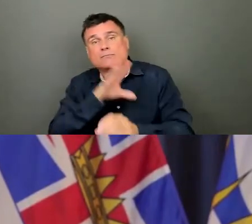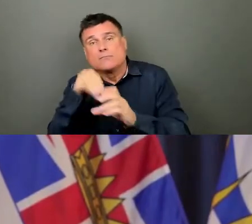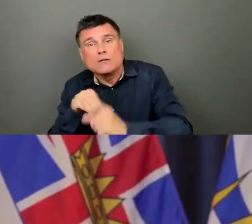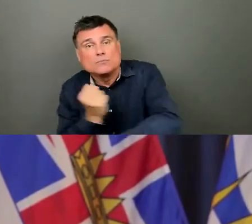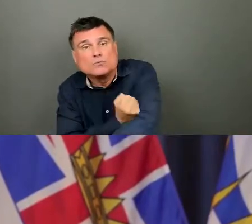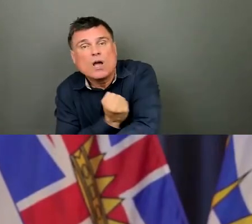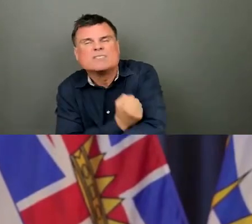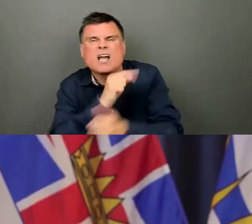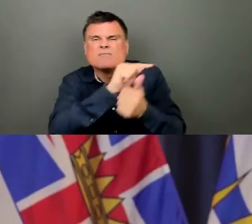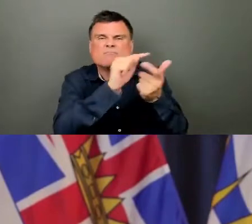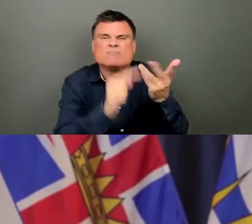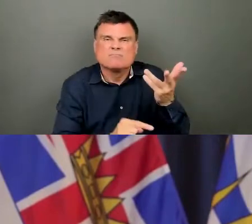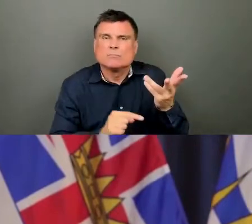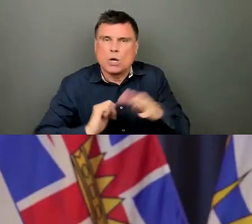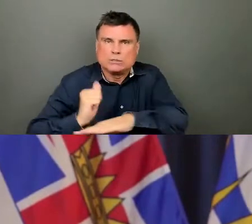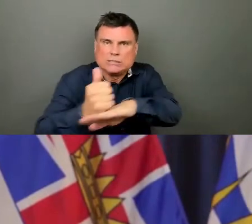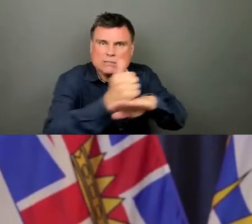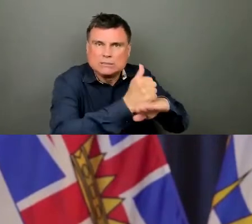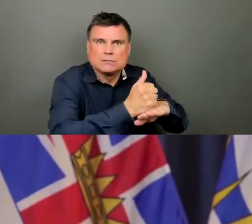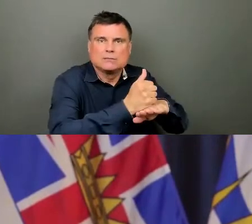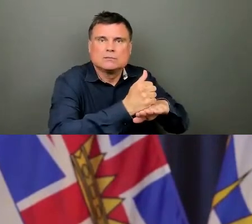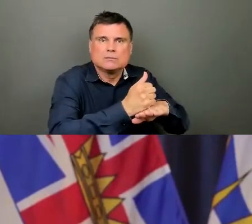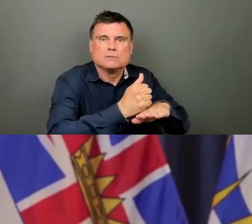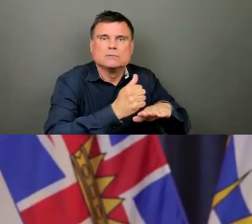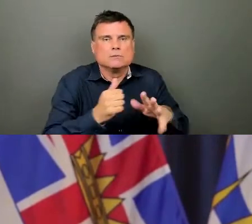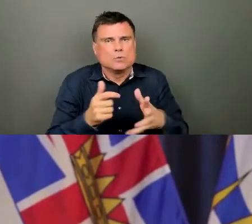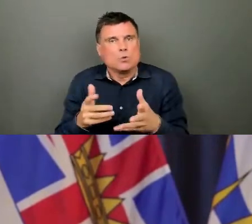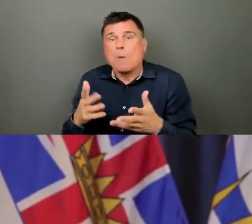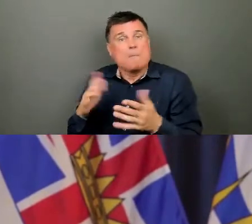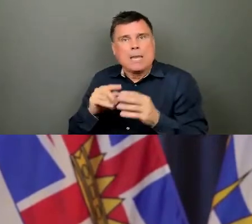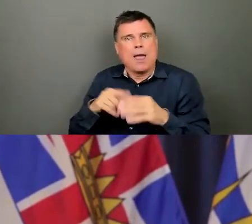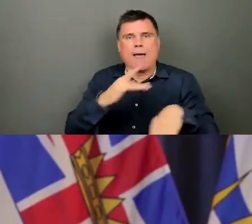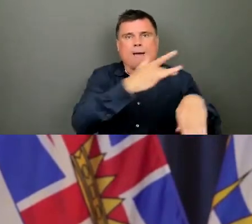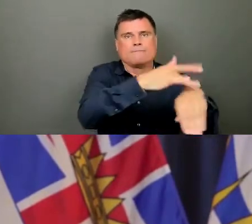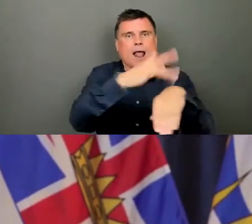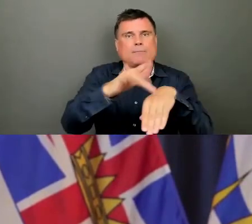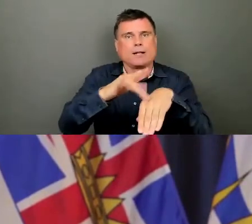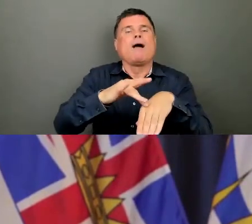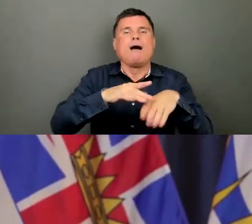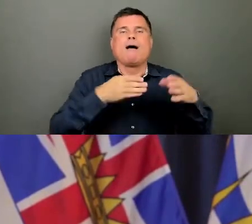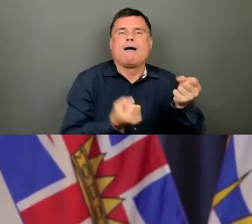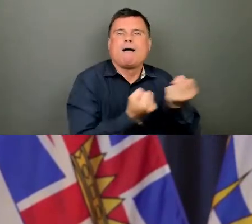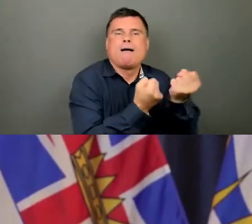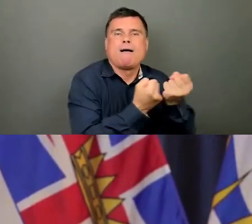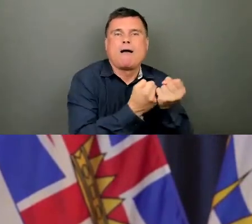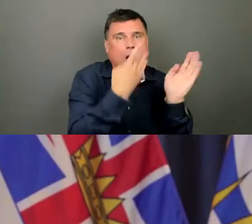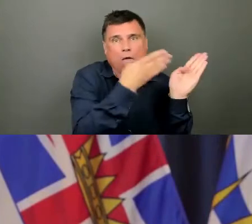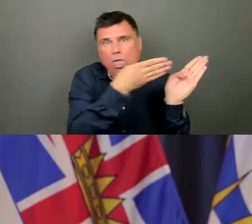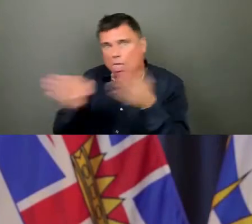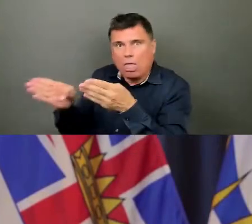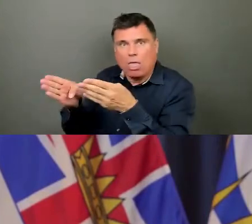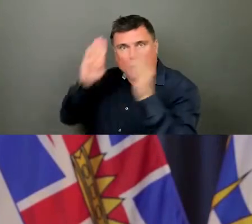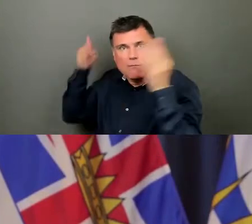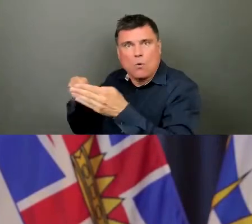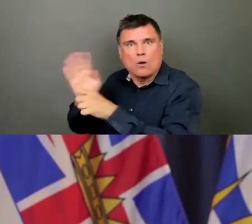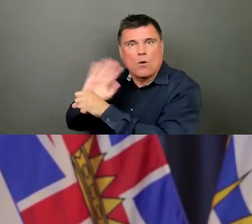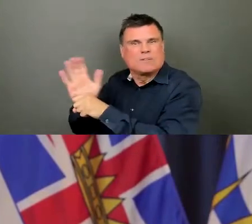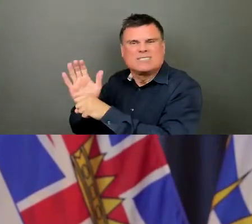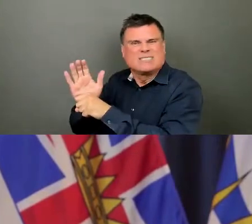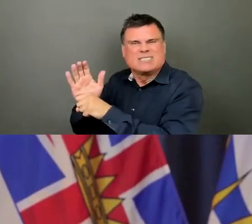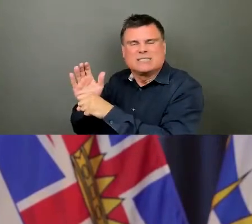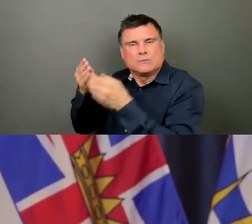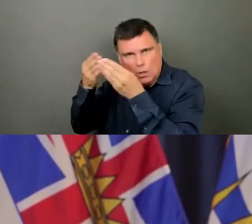work we need to do. So the message everywhere is that the more we raise vaccination levels, the better it is. I live